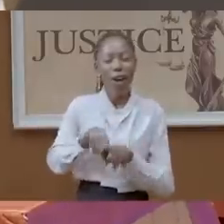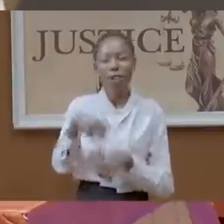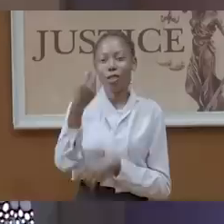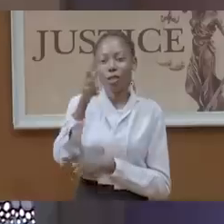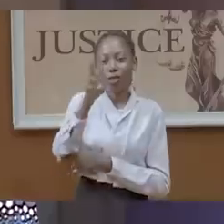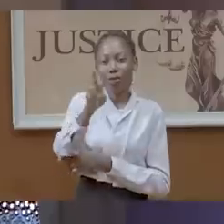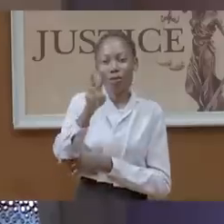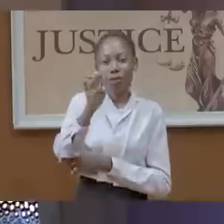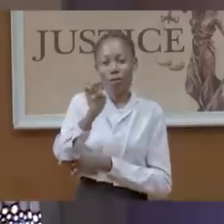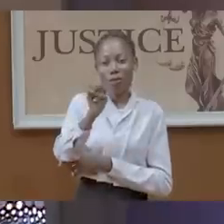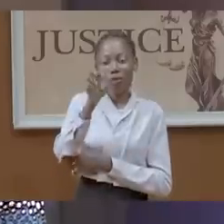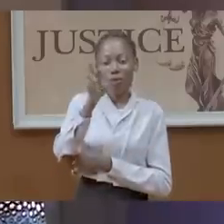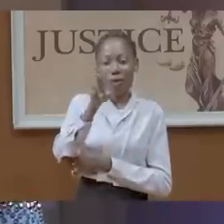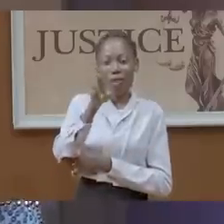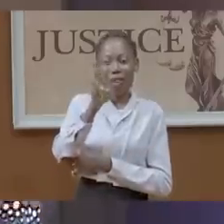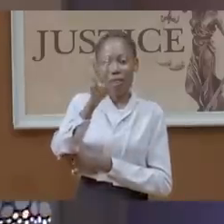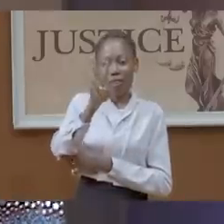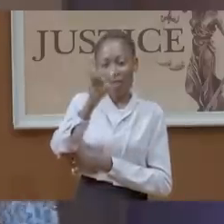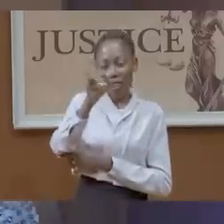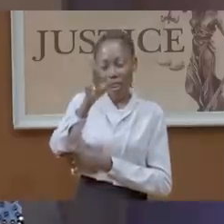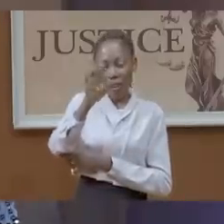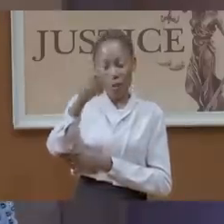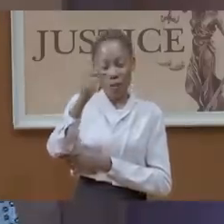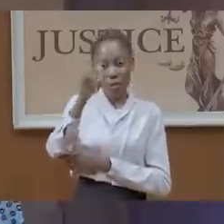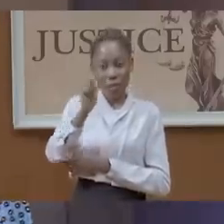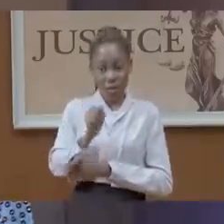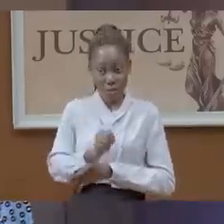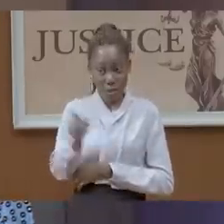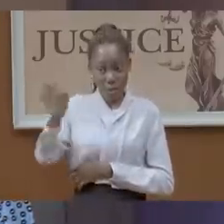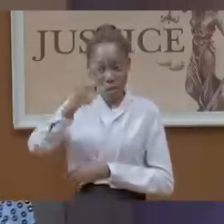Up to today, I've never met any woman in this life except this woman.